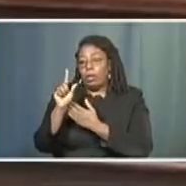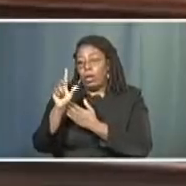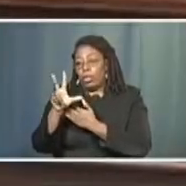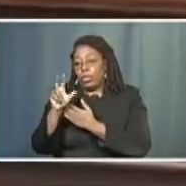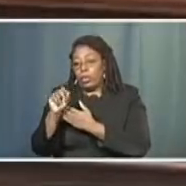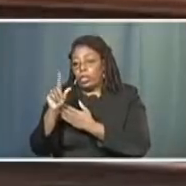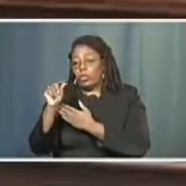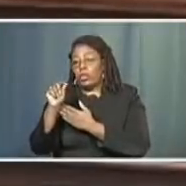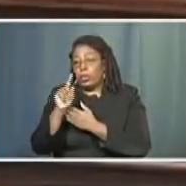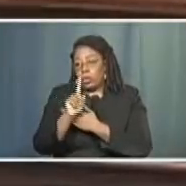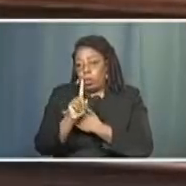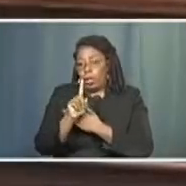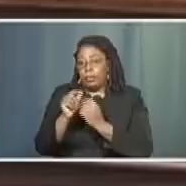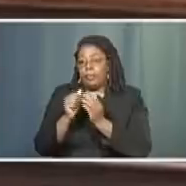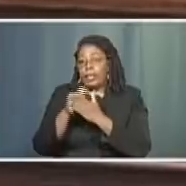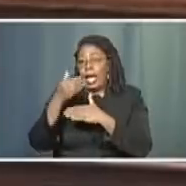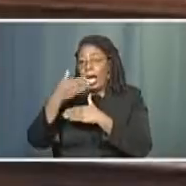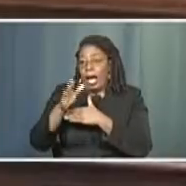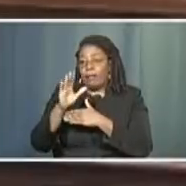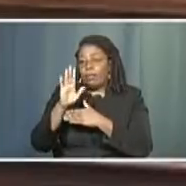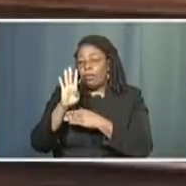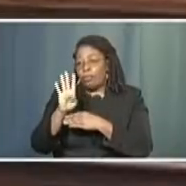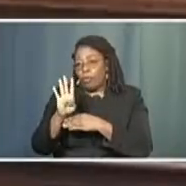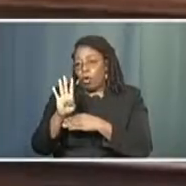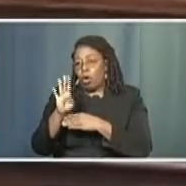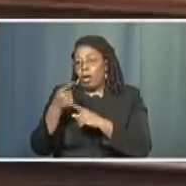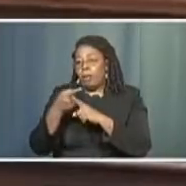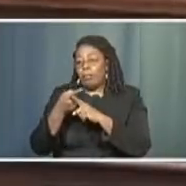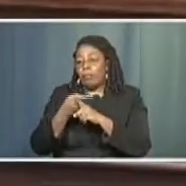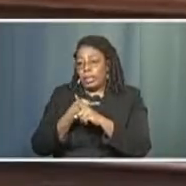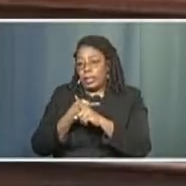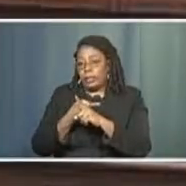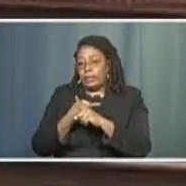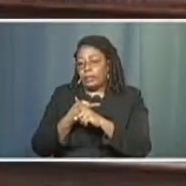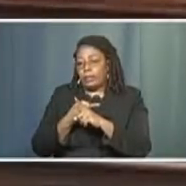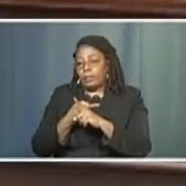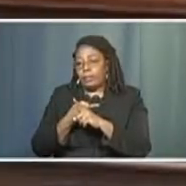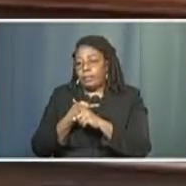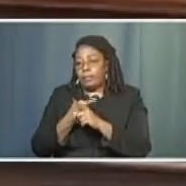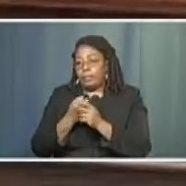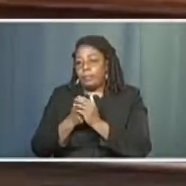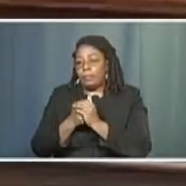2021, after only 4 months